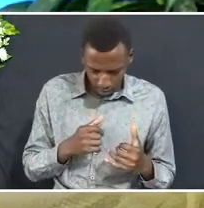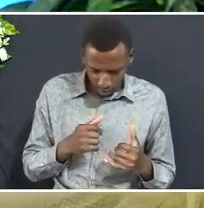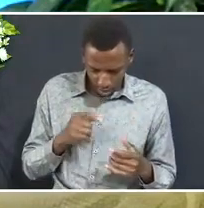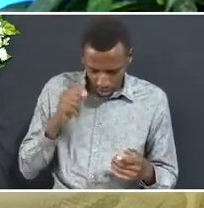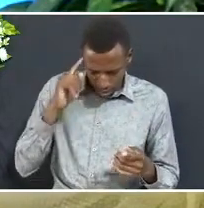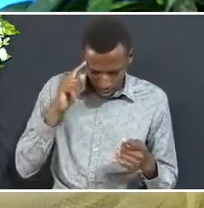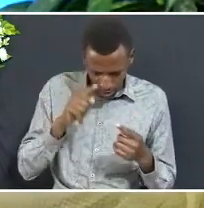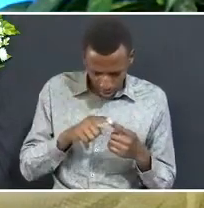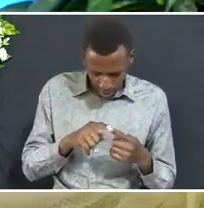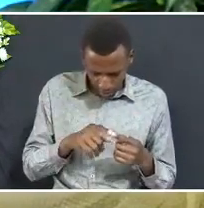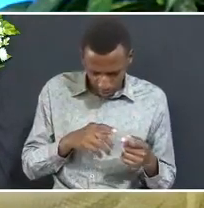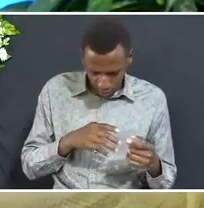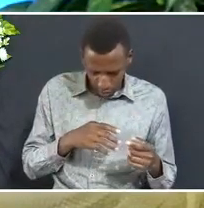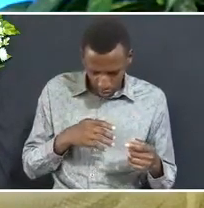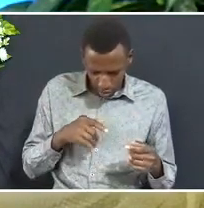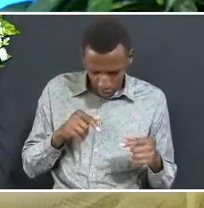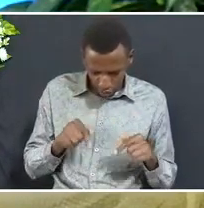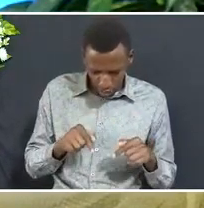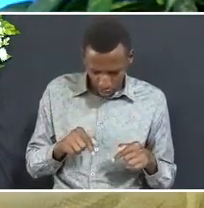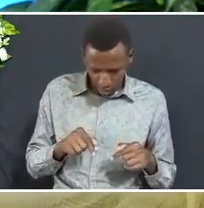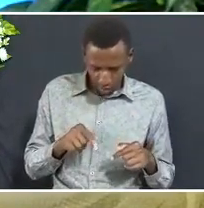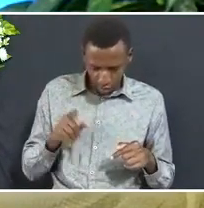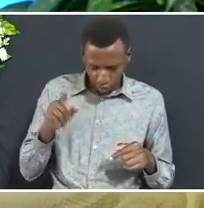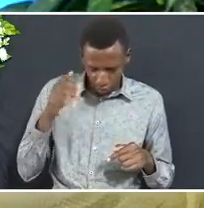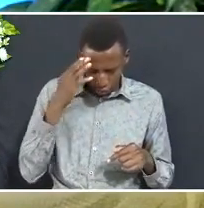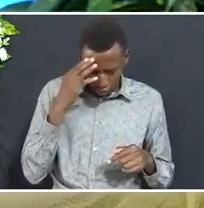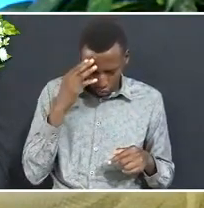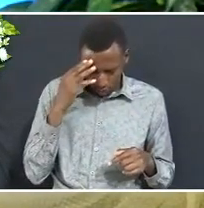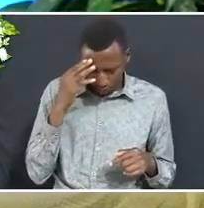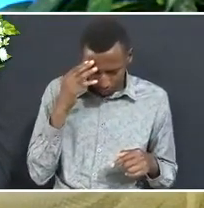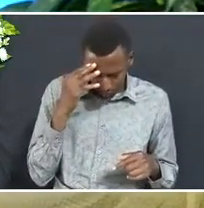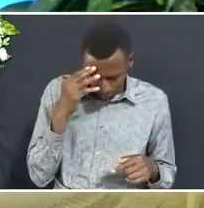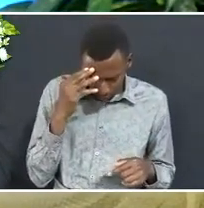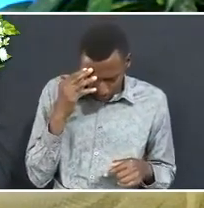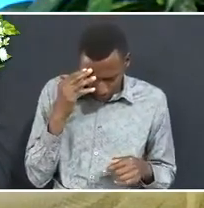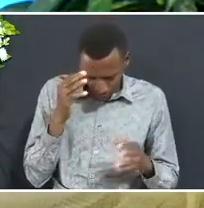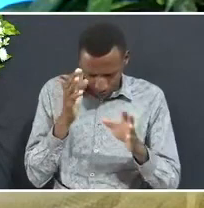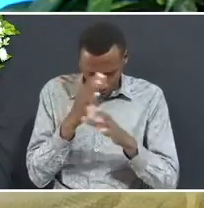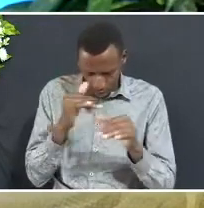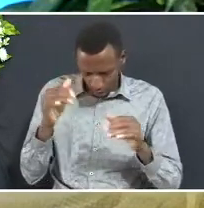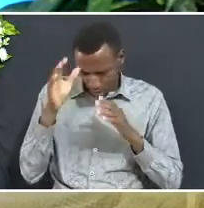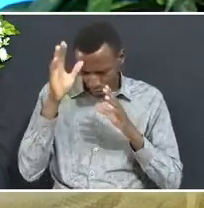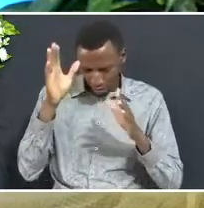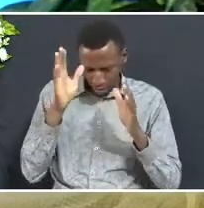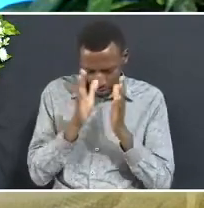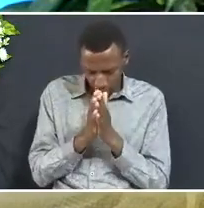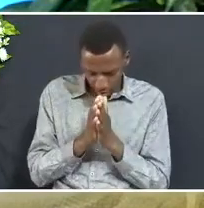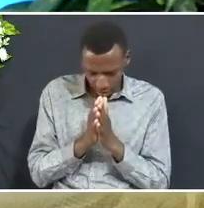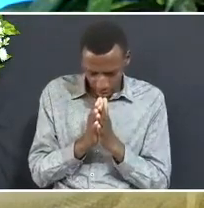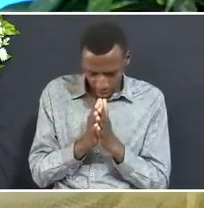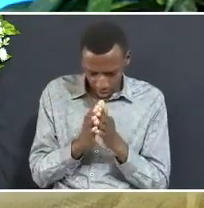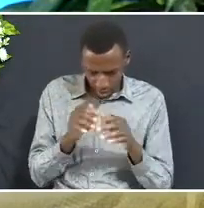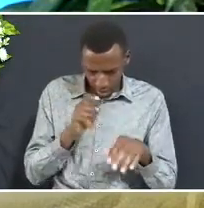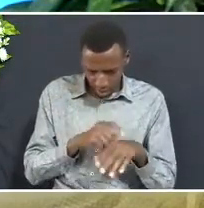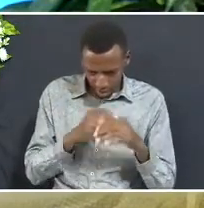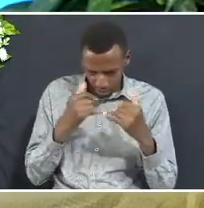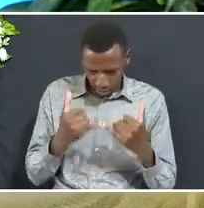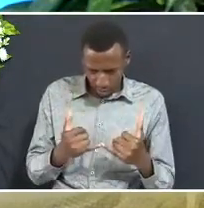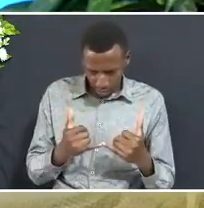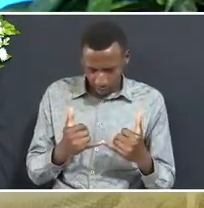intention of our being here today, you know. Heavenly Father, we pray even now